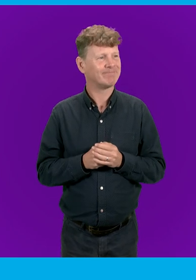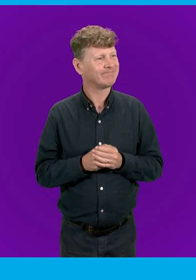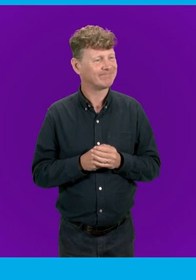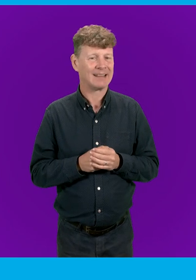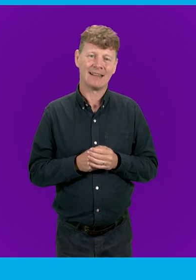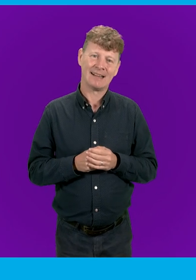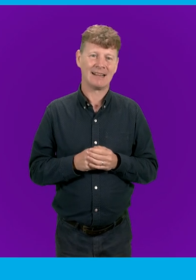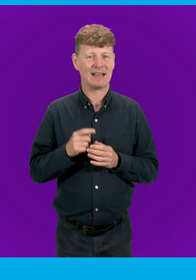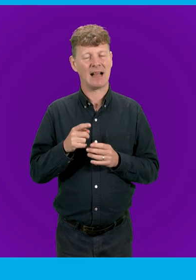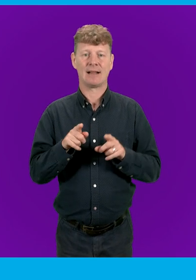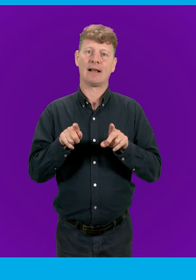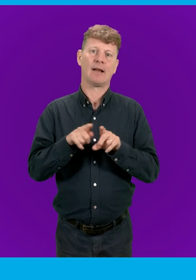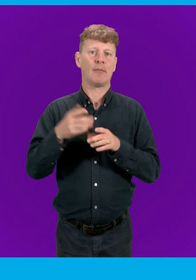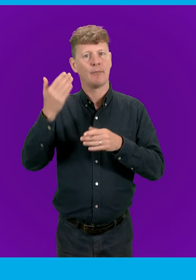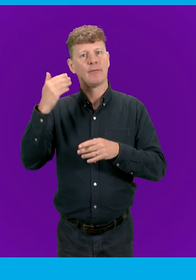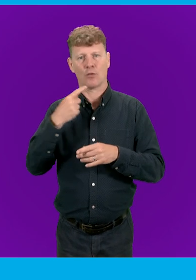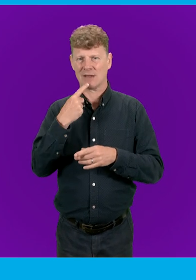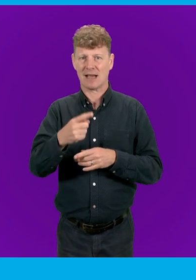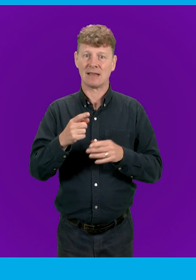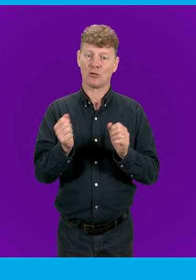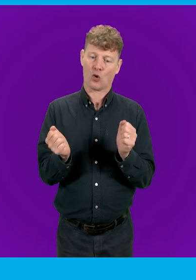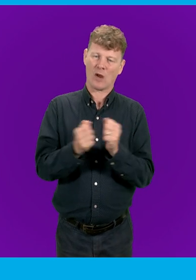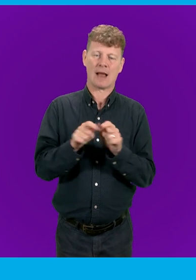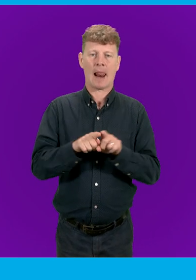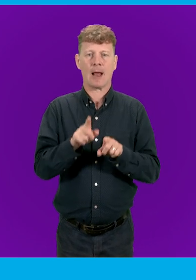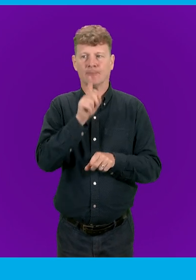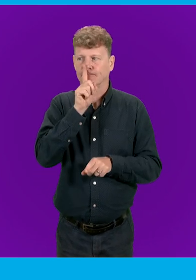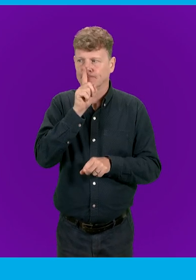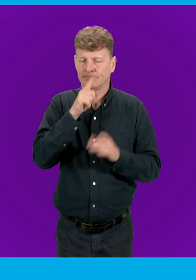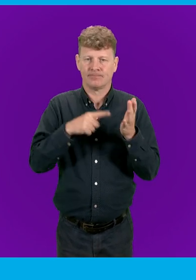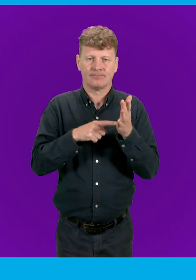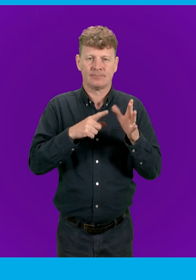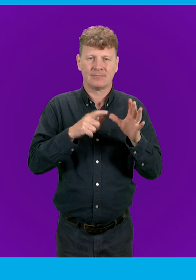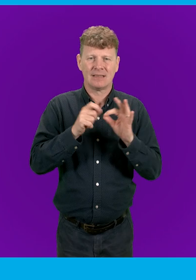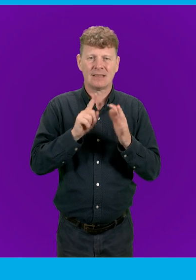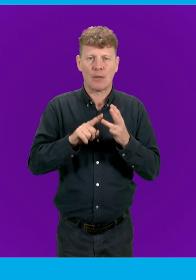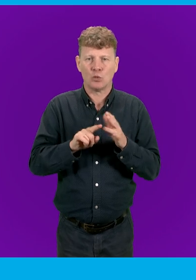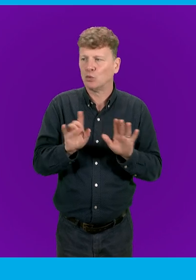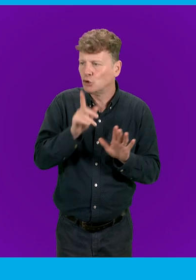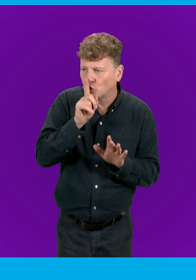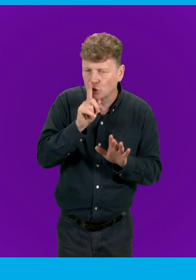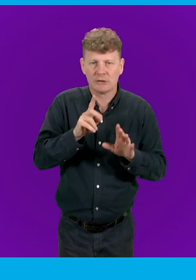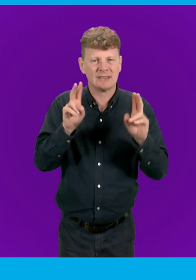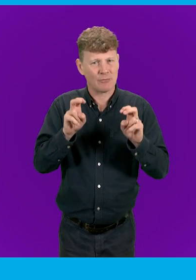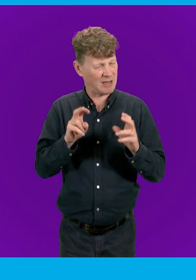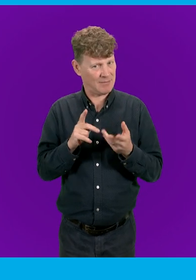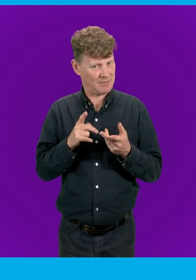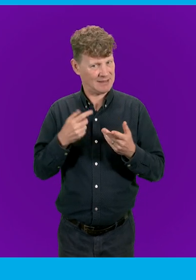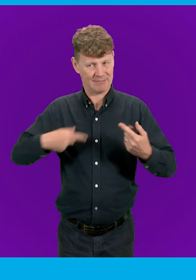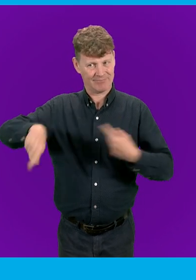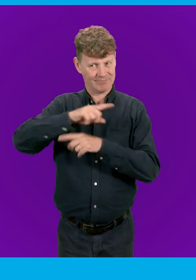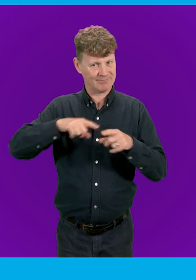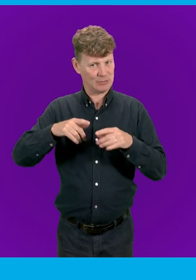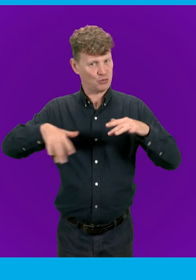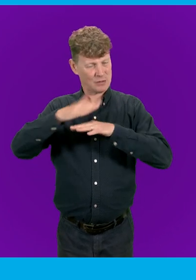as a taboo subject. But if you just make it less of a taboo subject, then